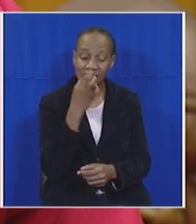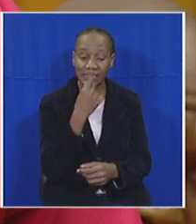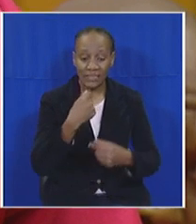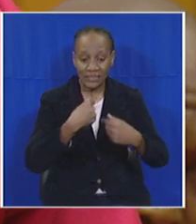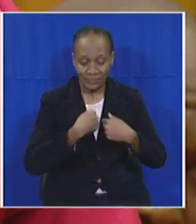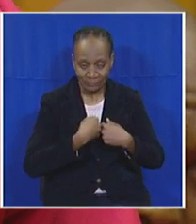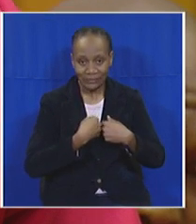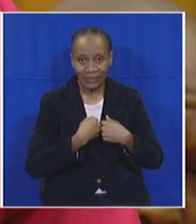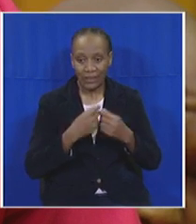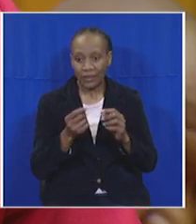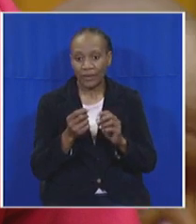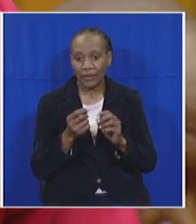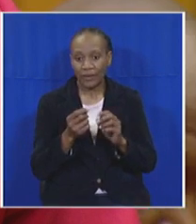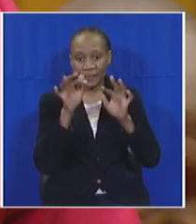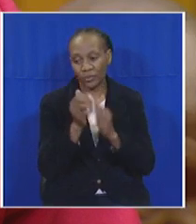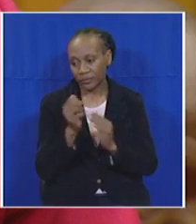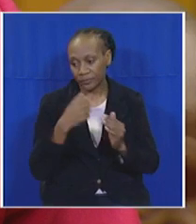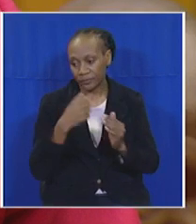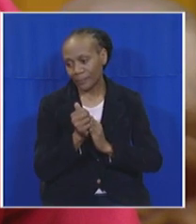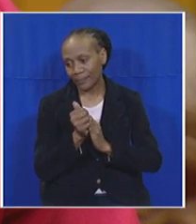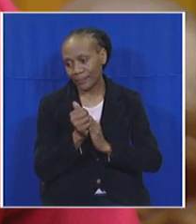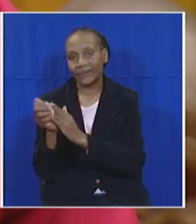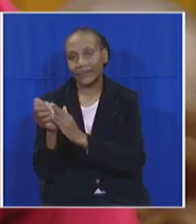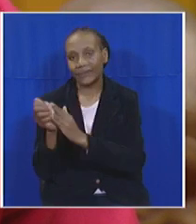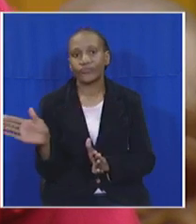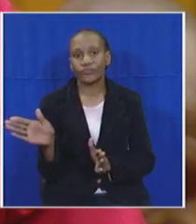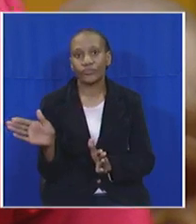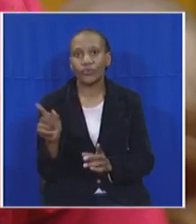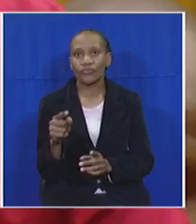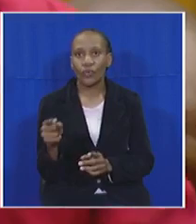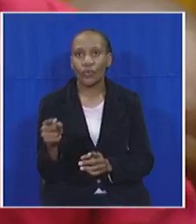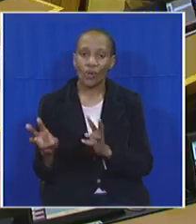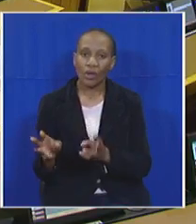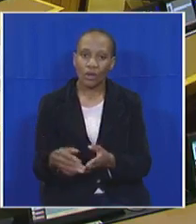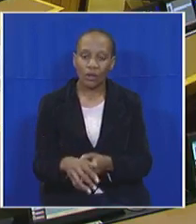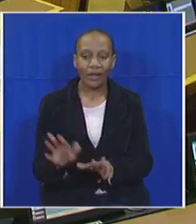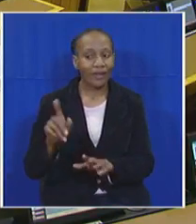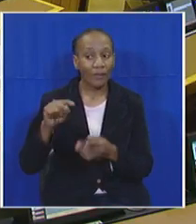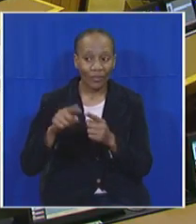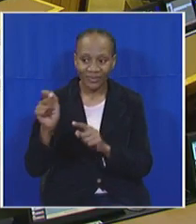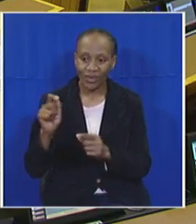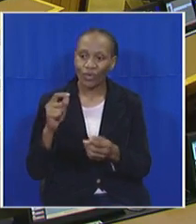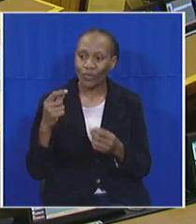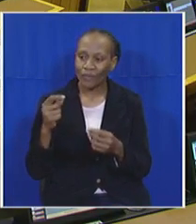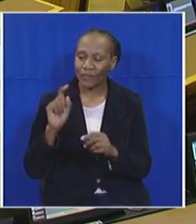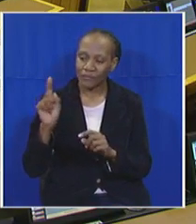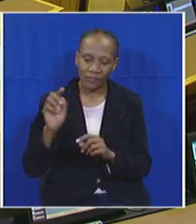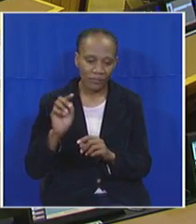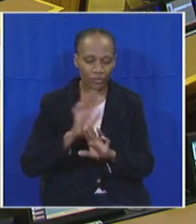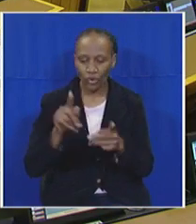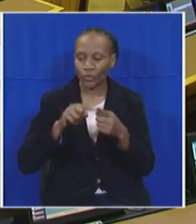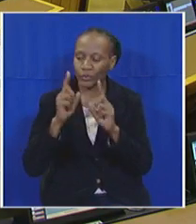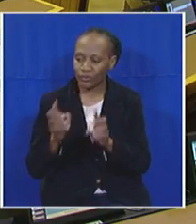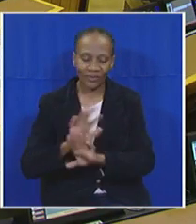for a debate. It's not a point of order. It's a point for a debate. Proceed, honorable member.